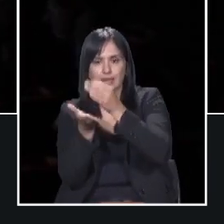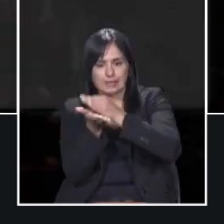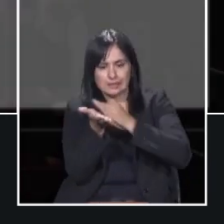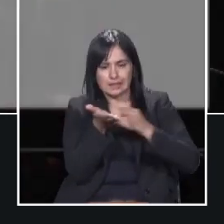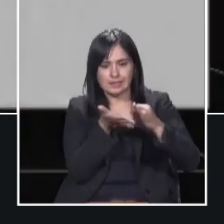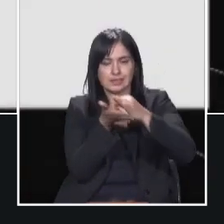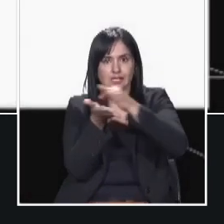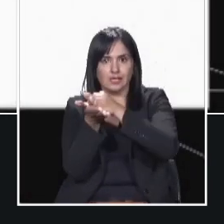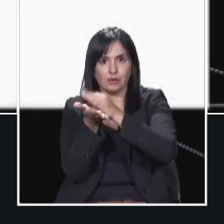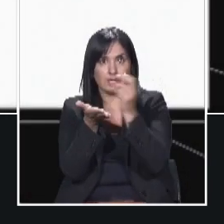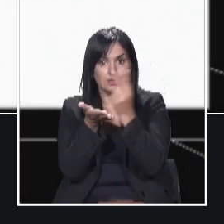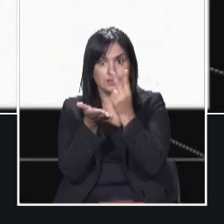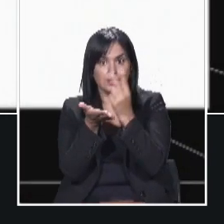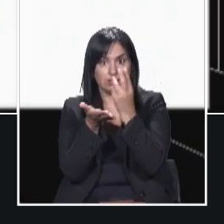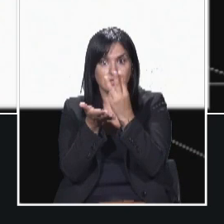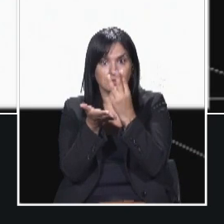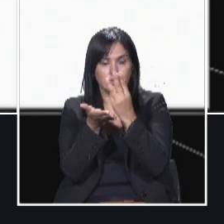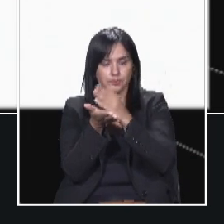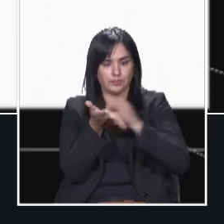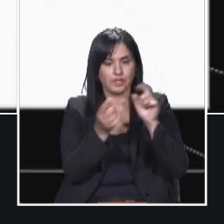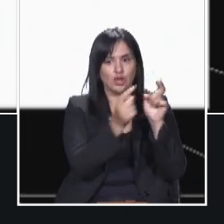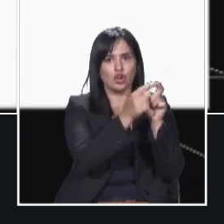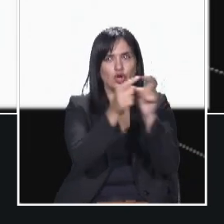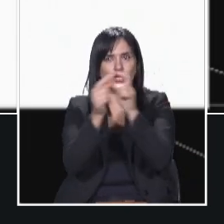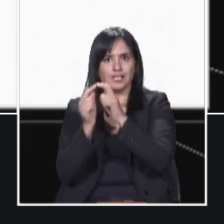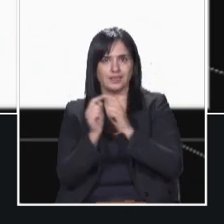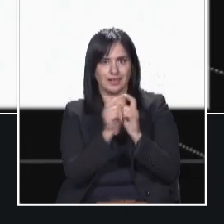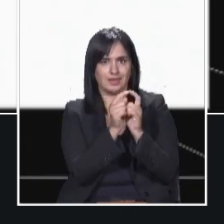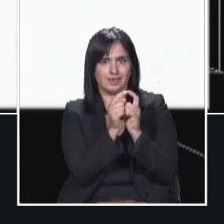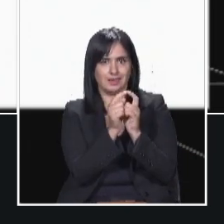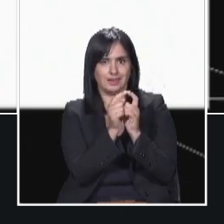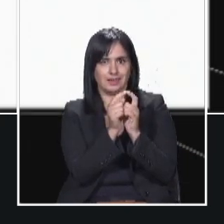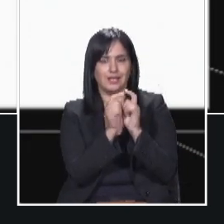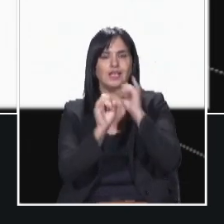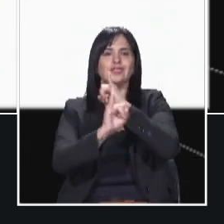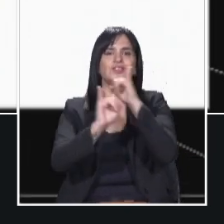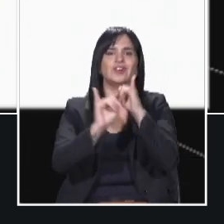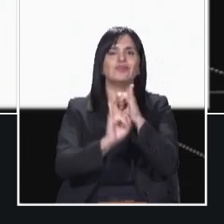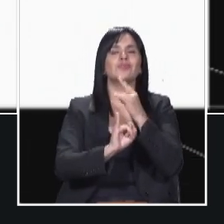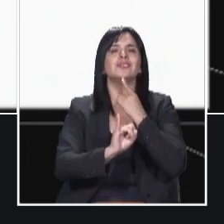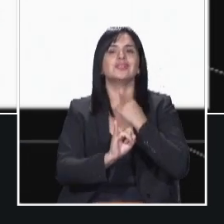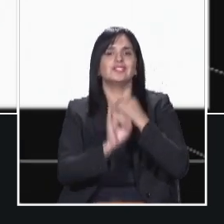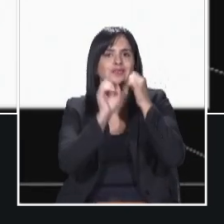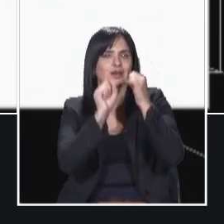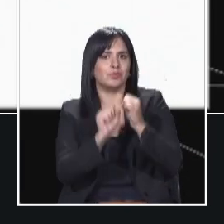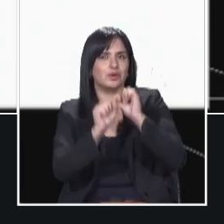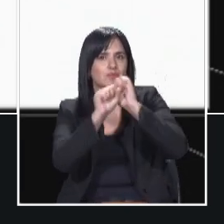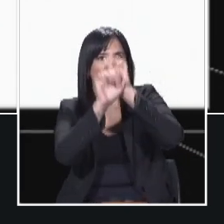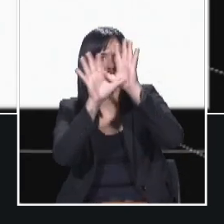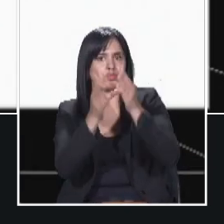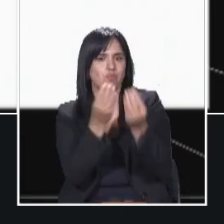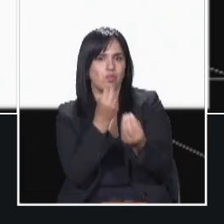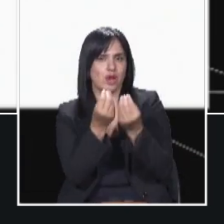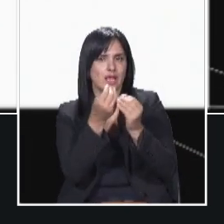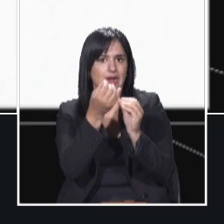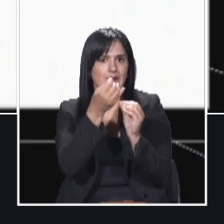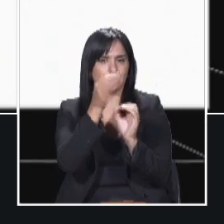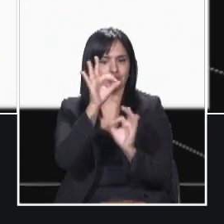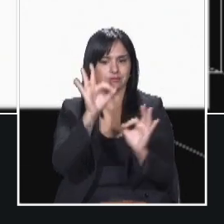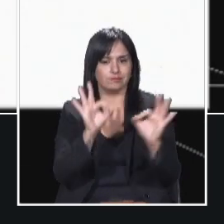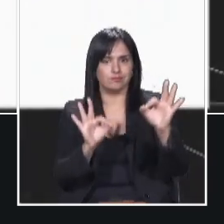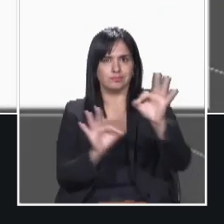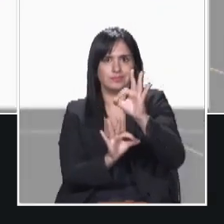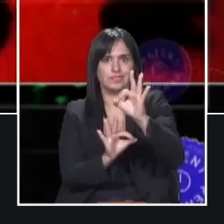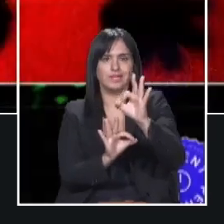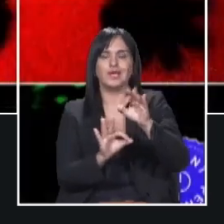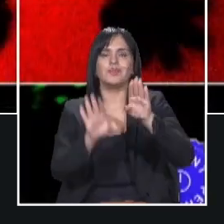in an interesting way. So we can define a nice architecture for this biological system. So that's